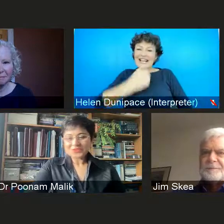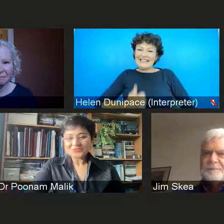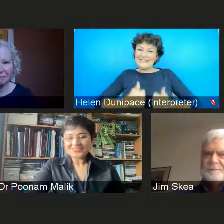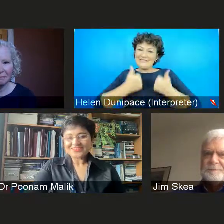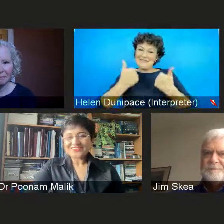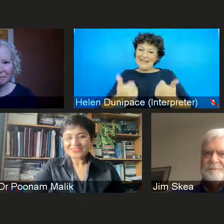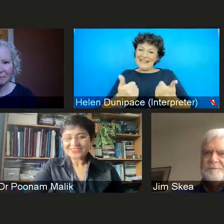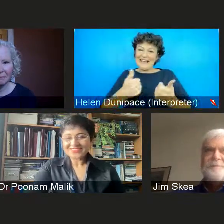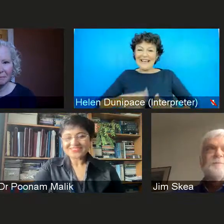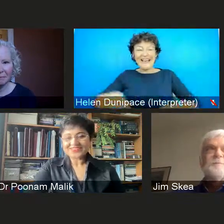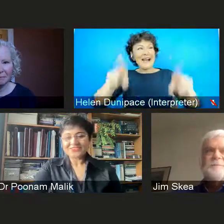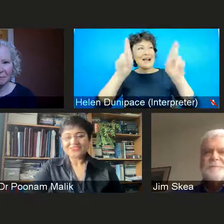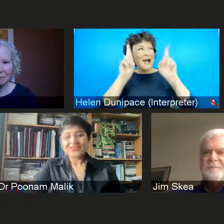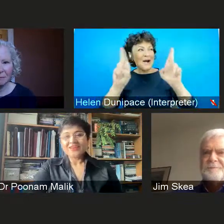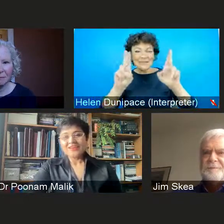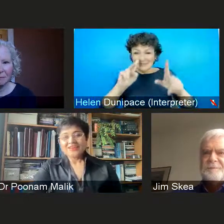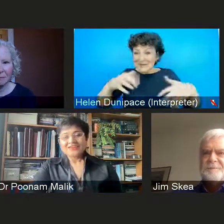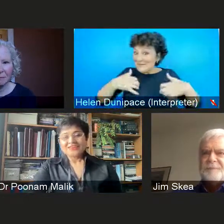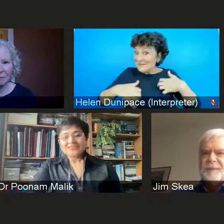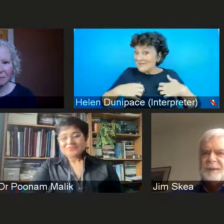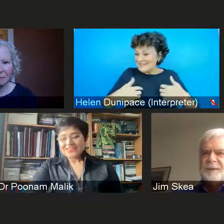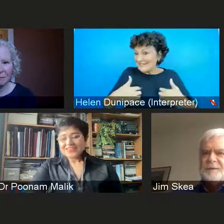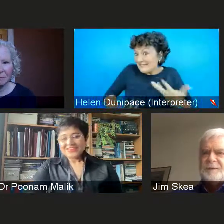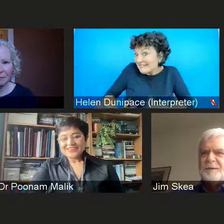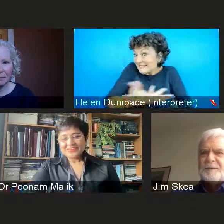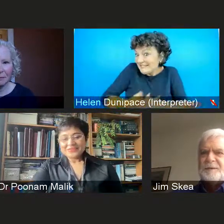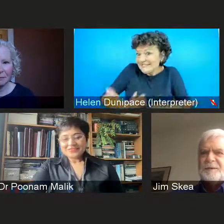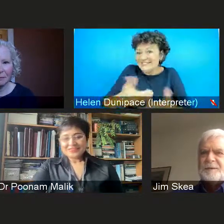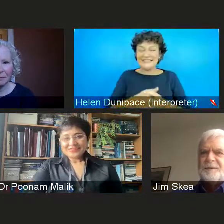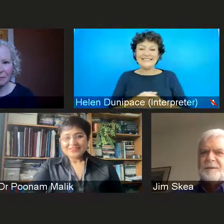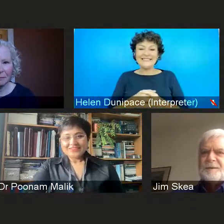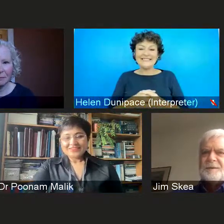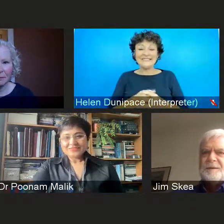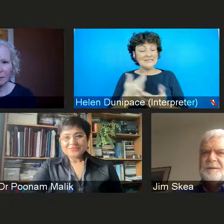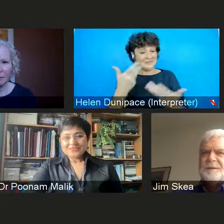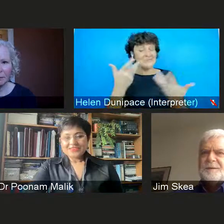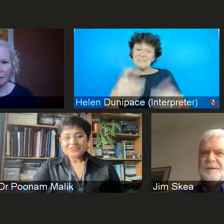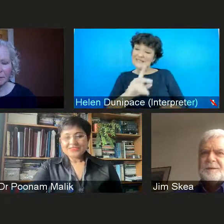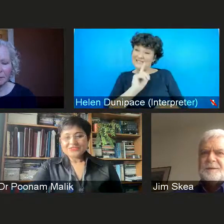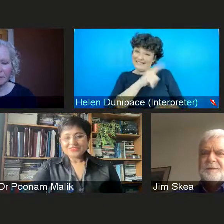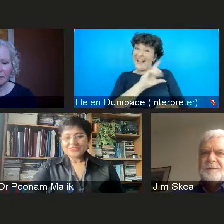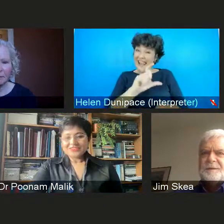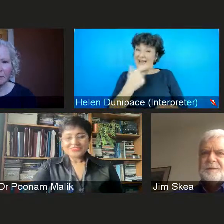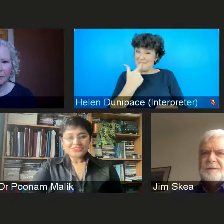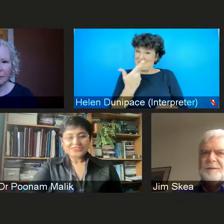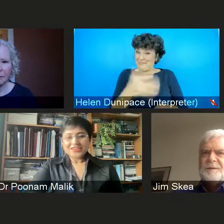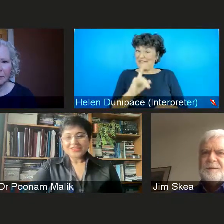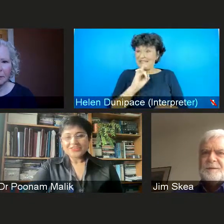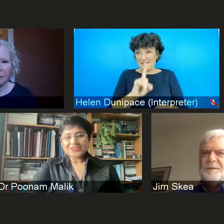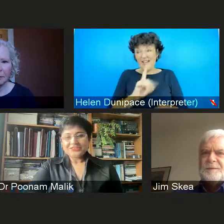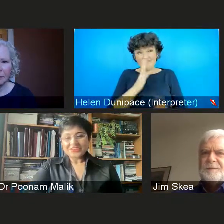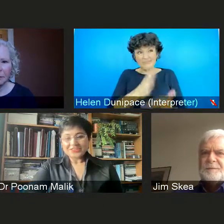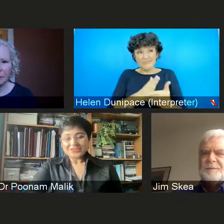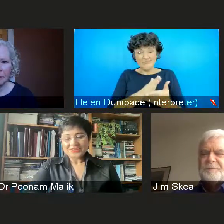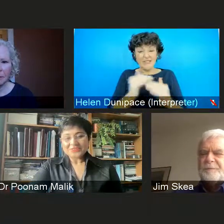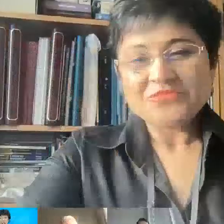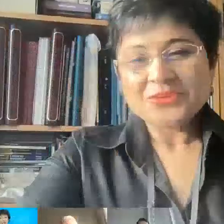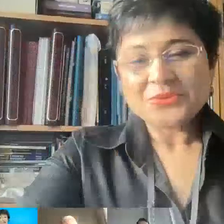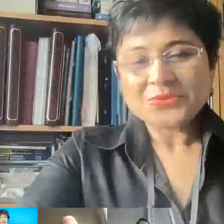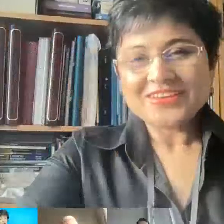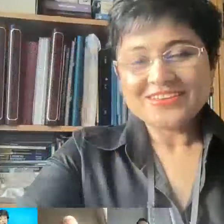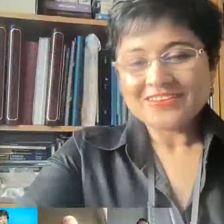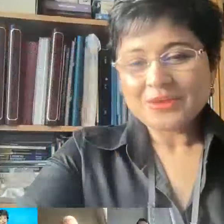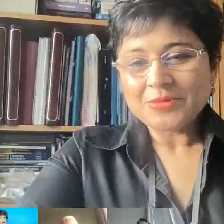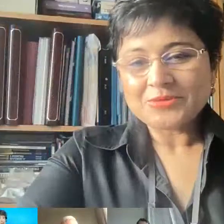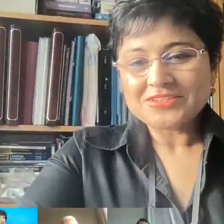looking forward to this interesting discussion. As you said, Claire, yes, just transition and green recovery, we